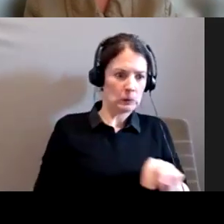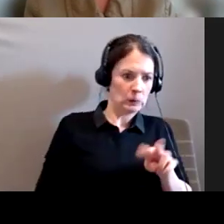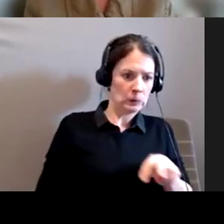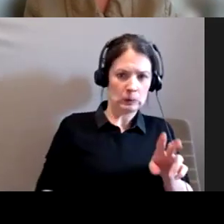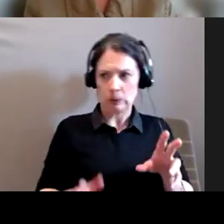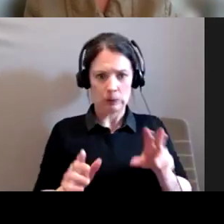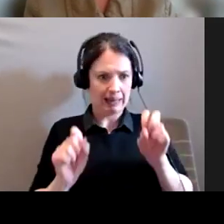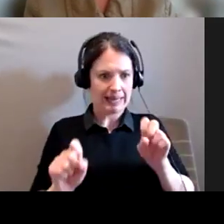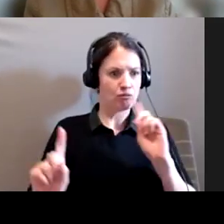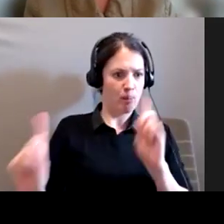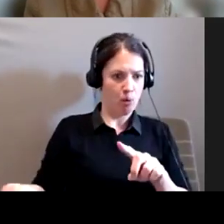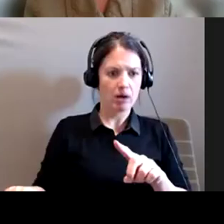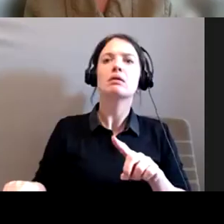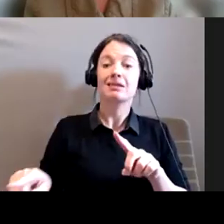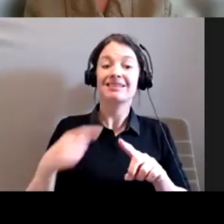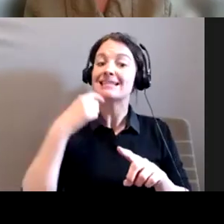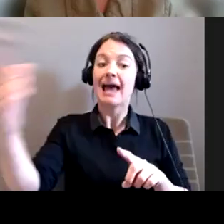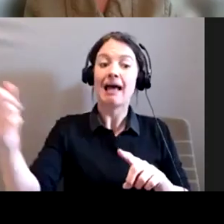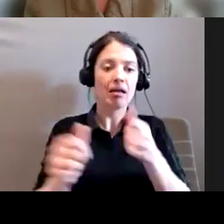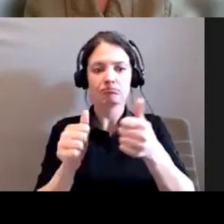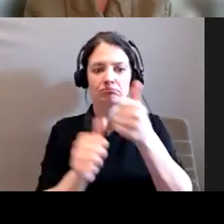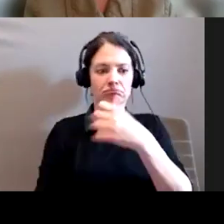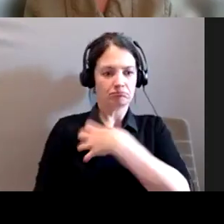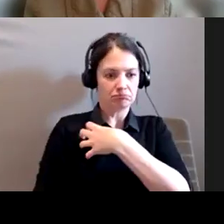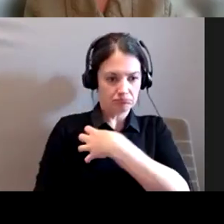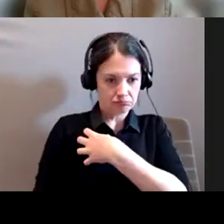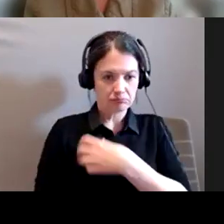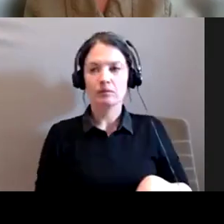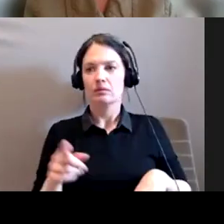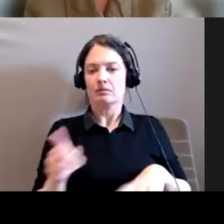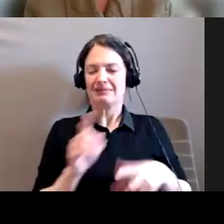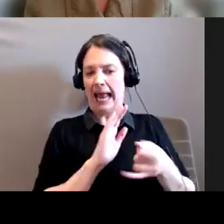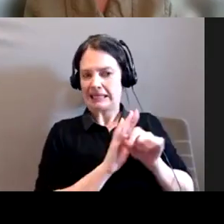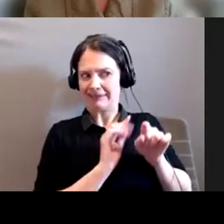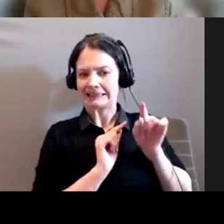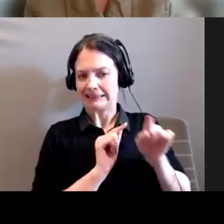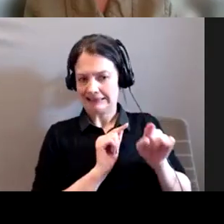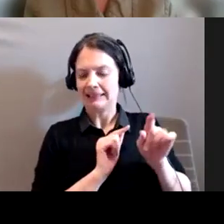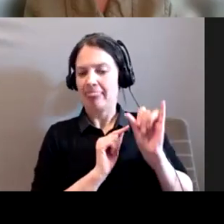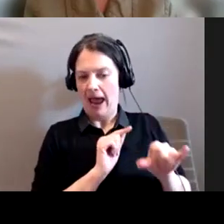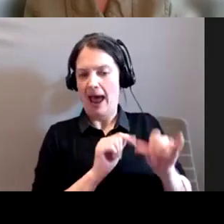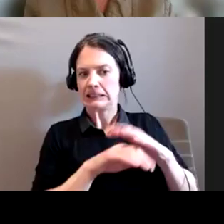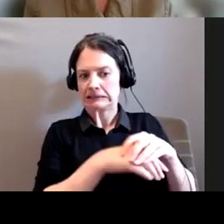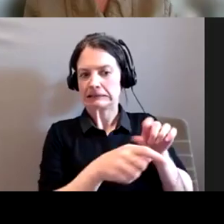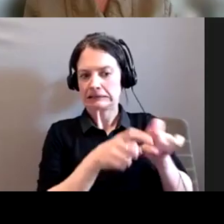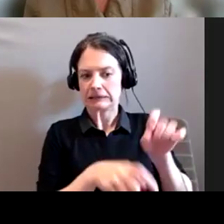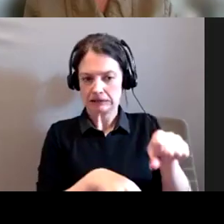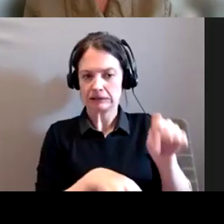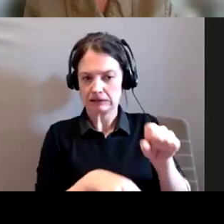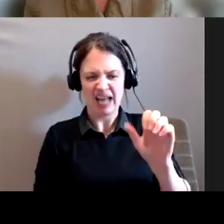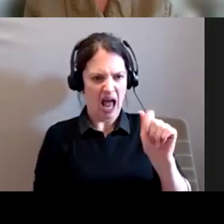able to report that to the RCMP, identifying those issues as coercive control